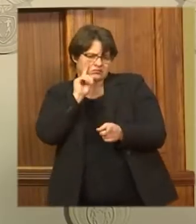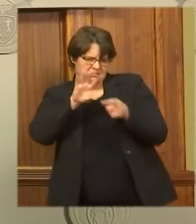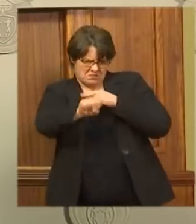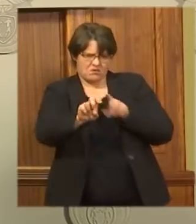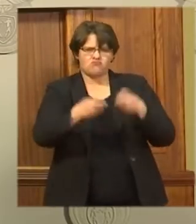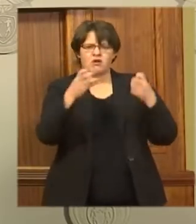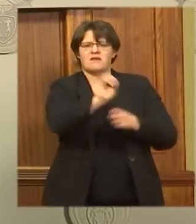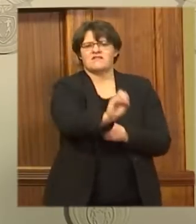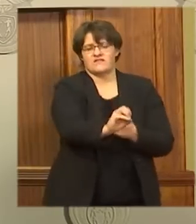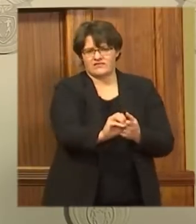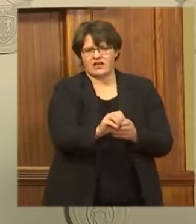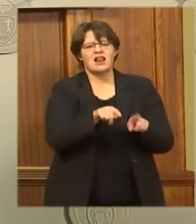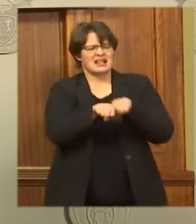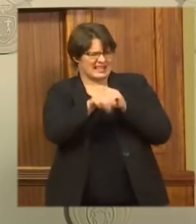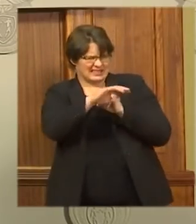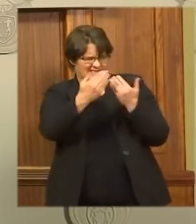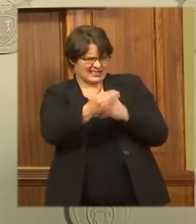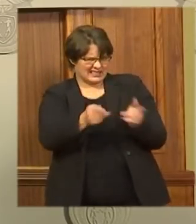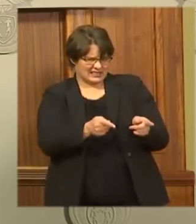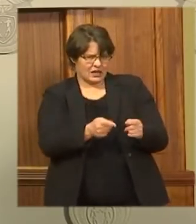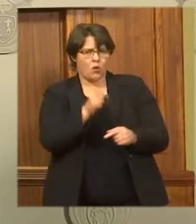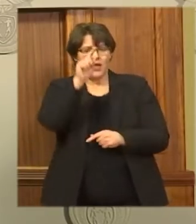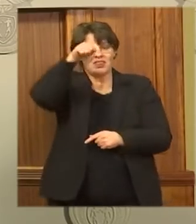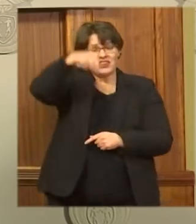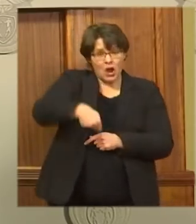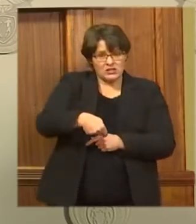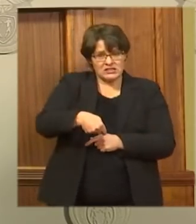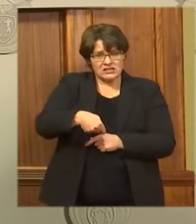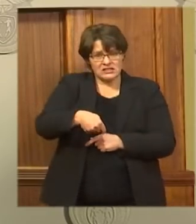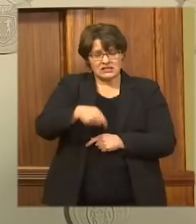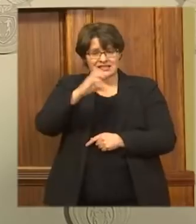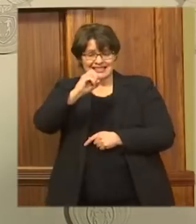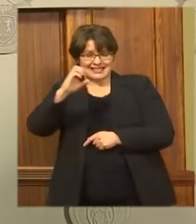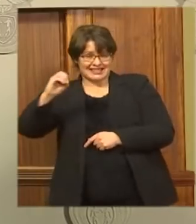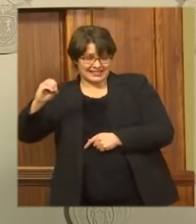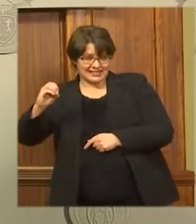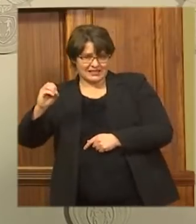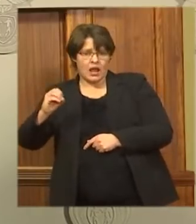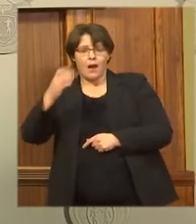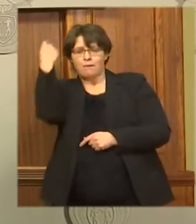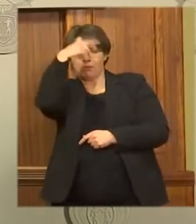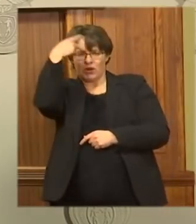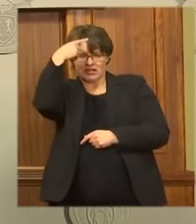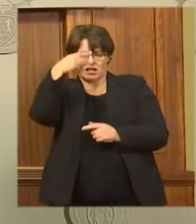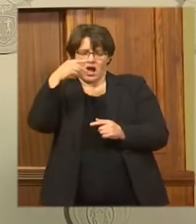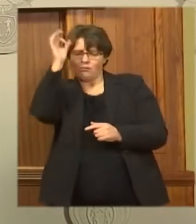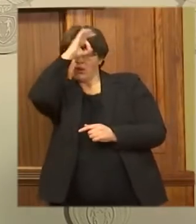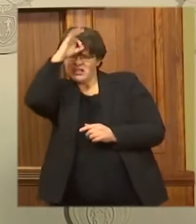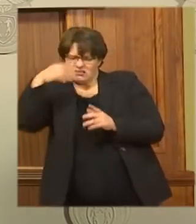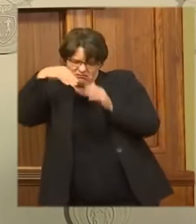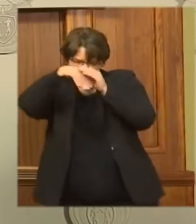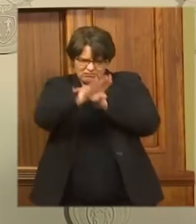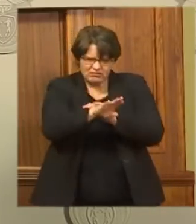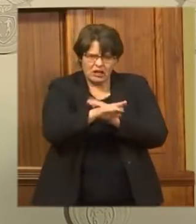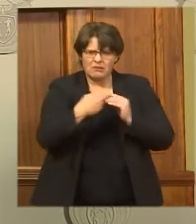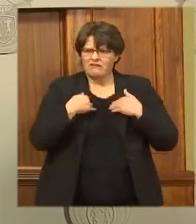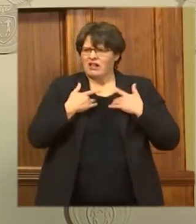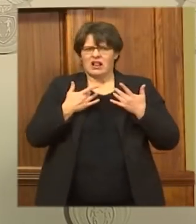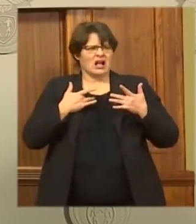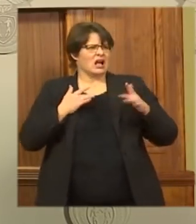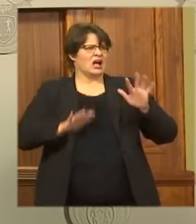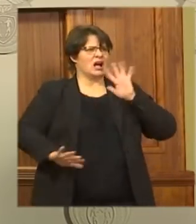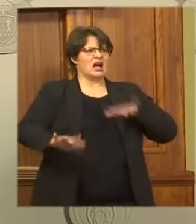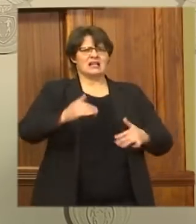over 1,000 survivor-friendly rooms at police stations. Many police,